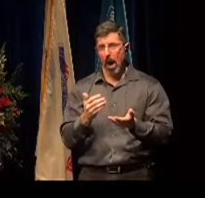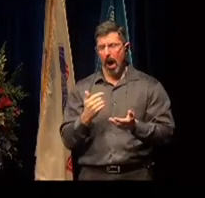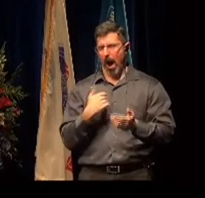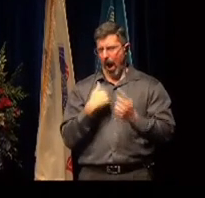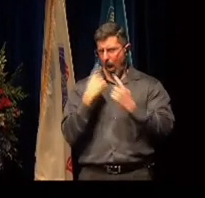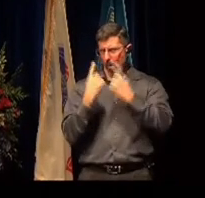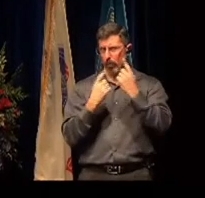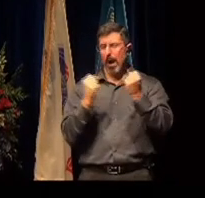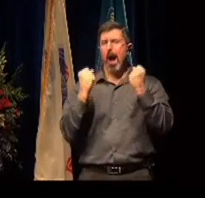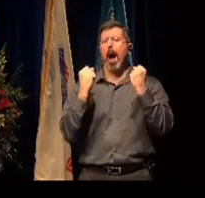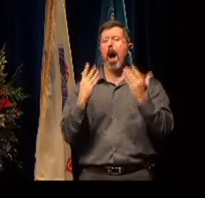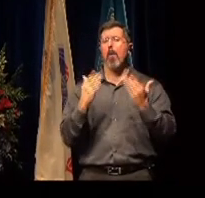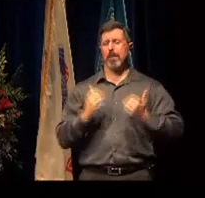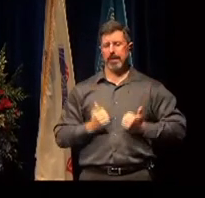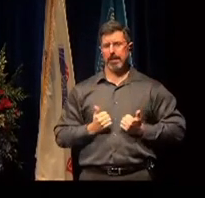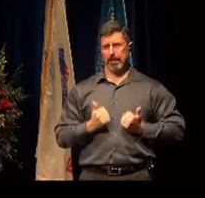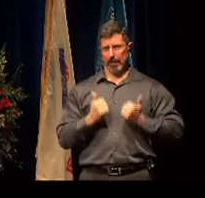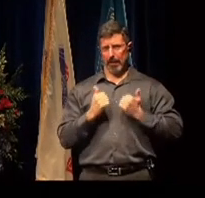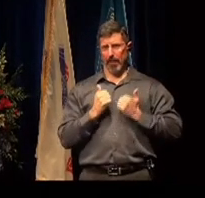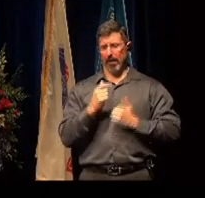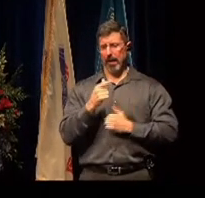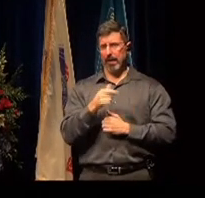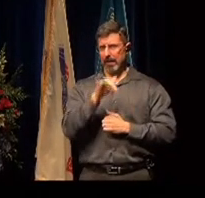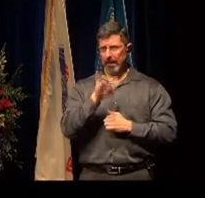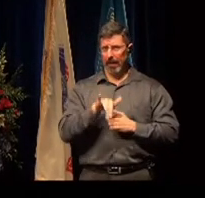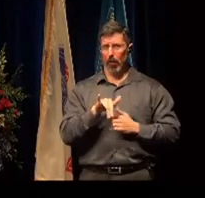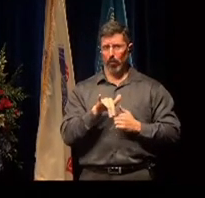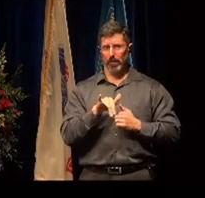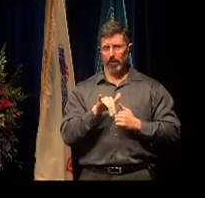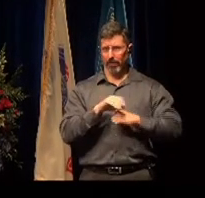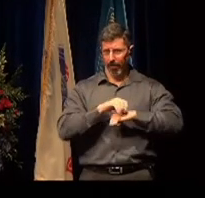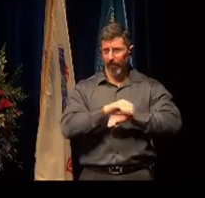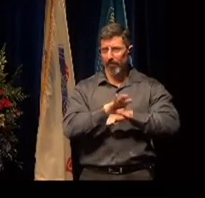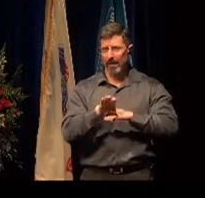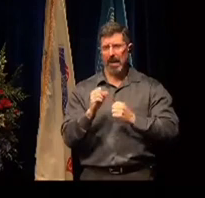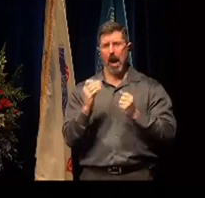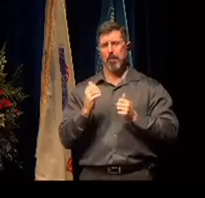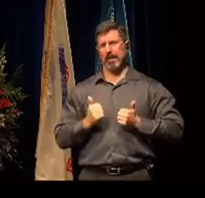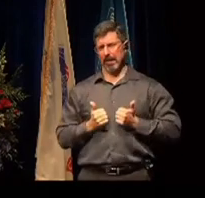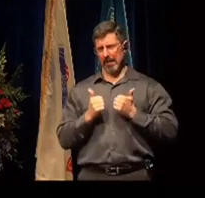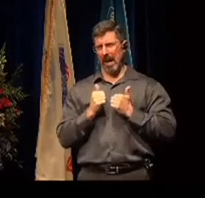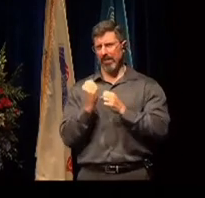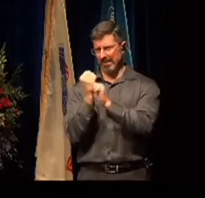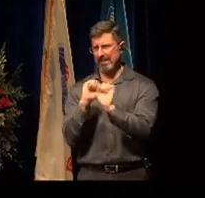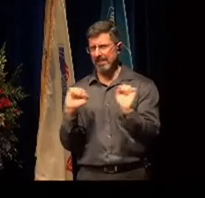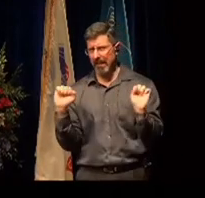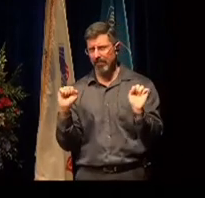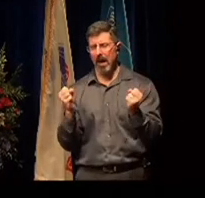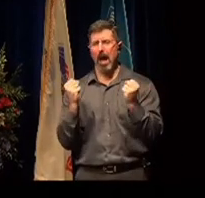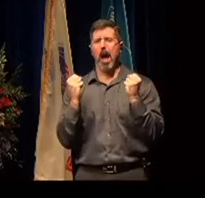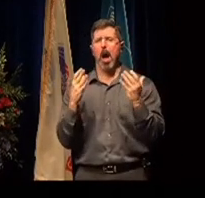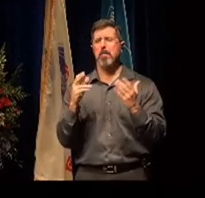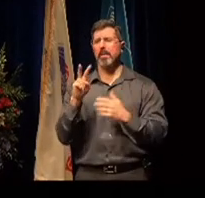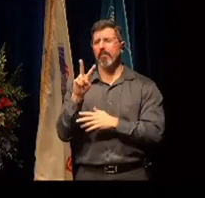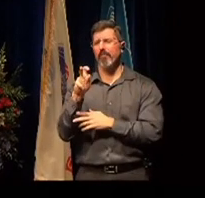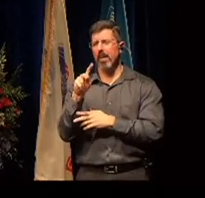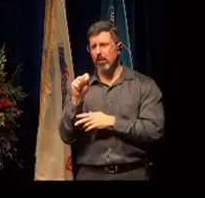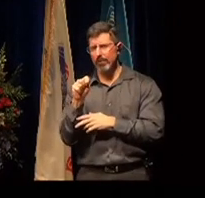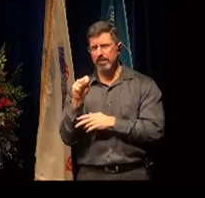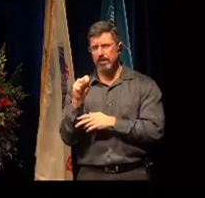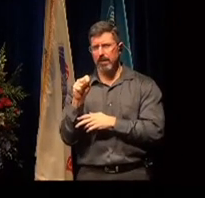for the better, how many lives he saved in battle, how many veterans who were struggling that he provided hope and